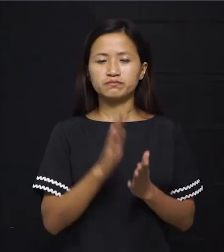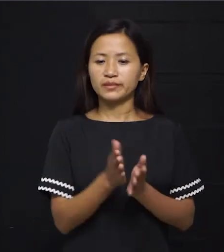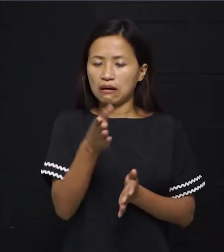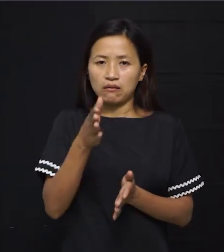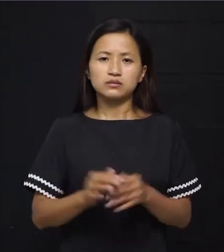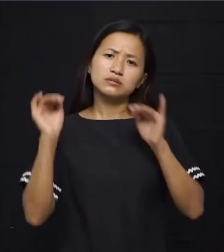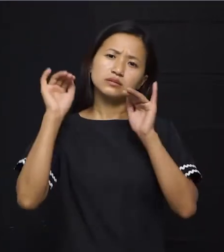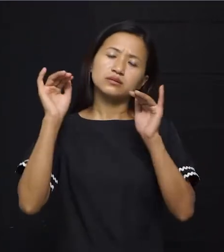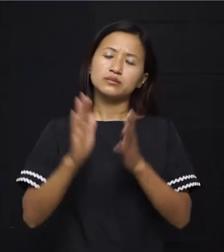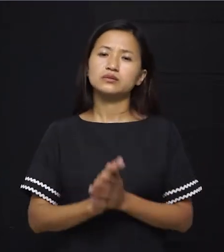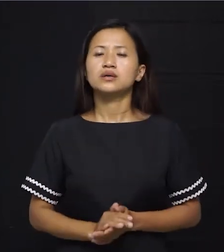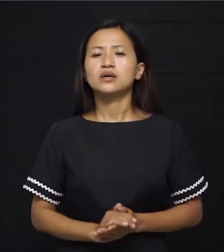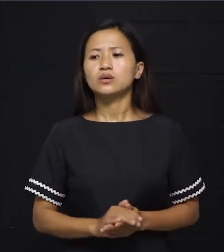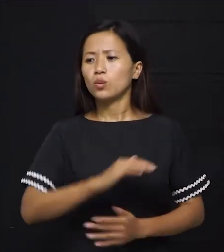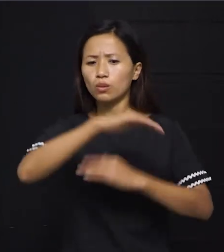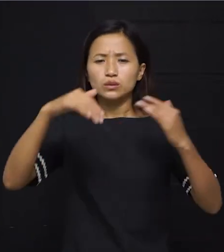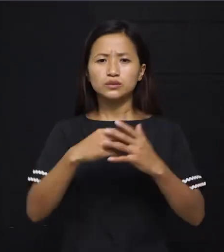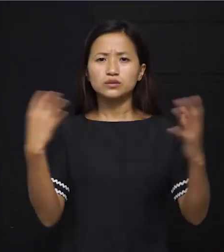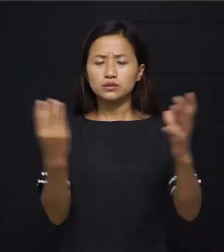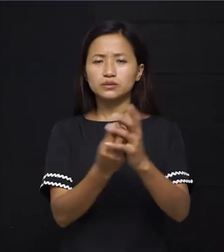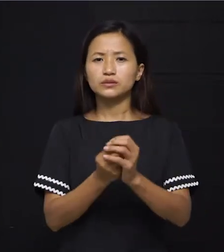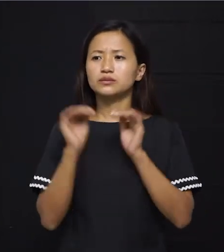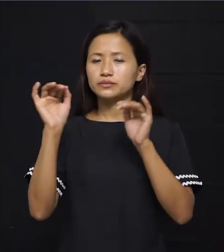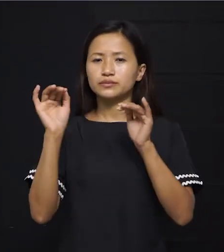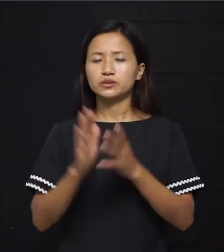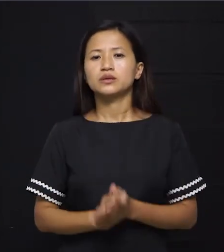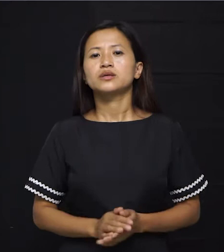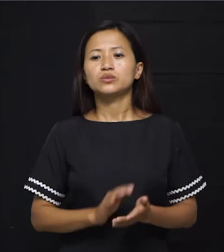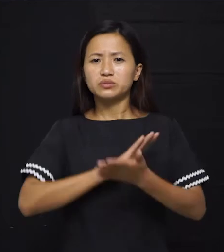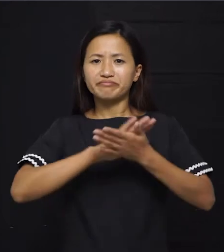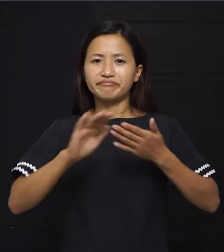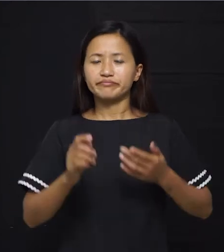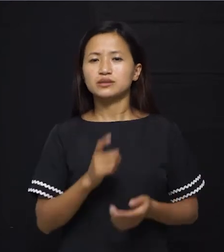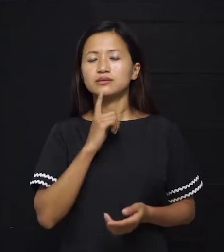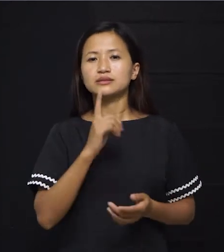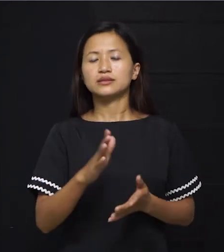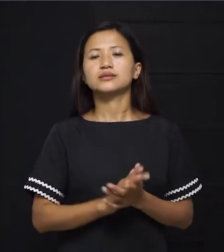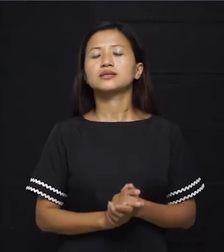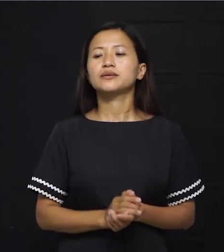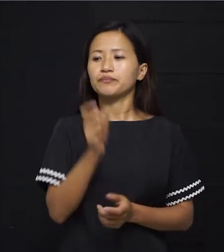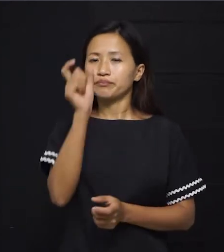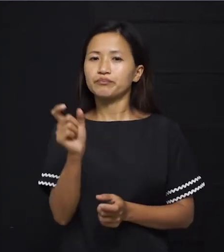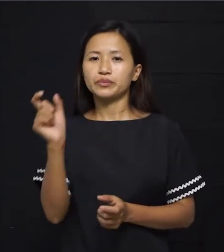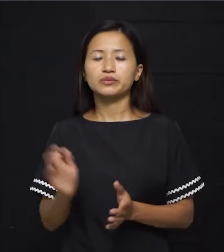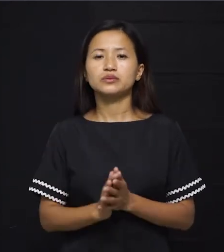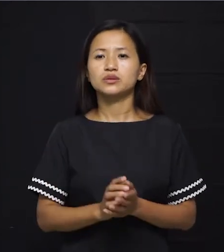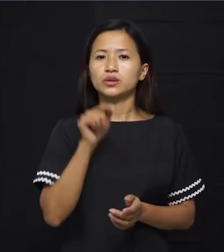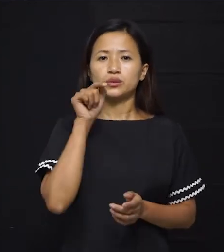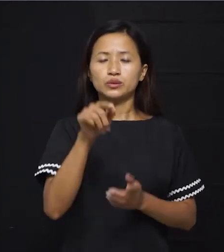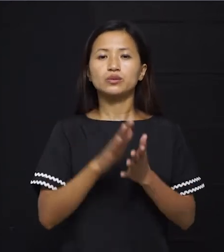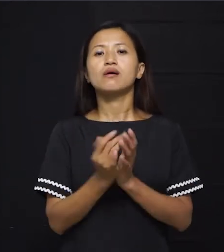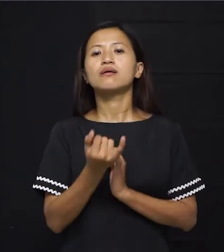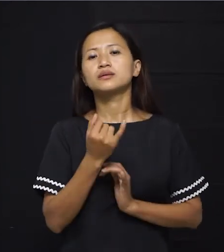the whole group supports the other person, it will prove that you are wrong. Even if you are right, people will assume that you are